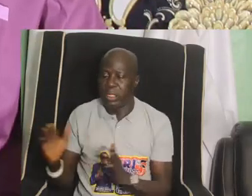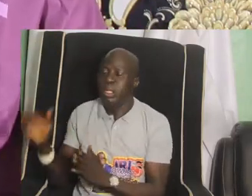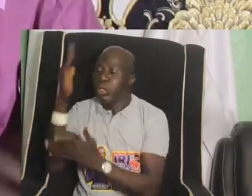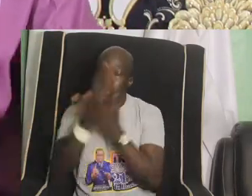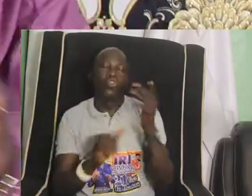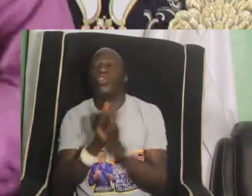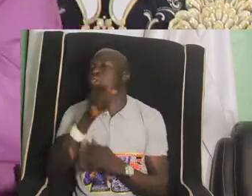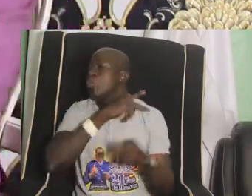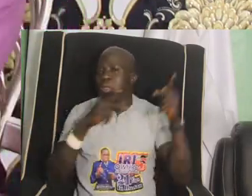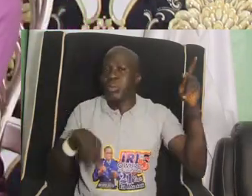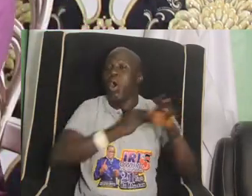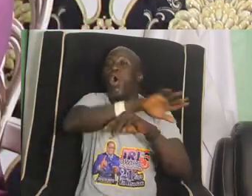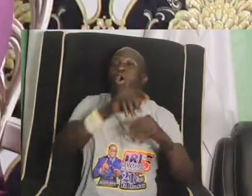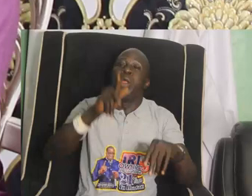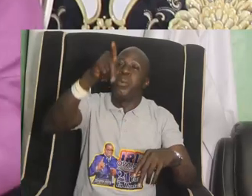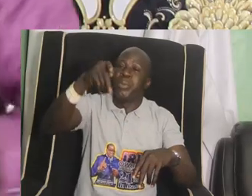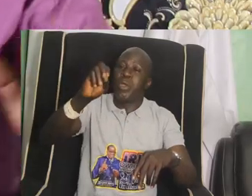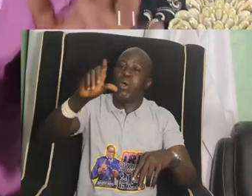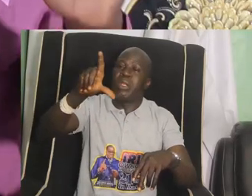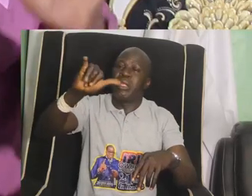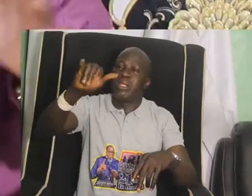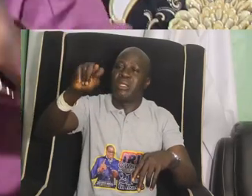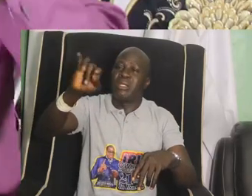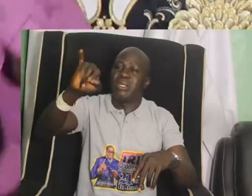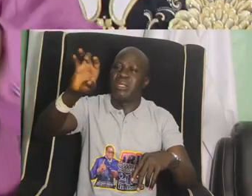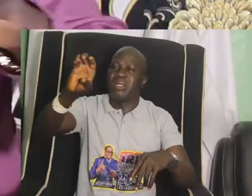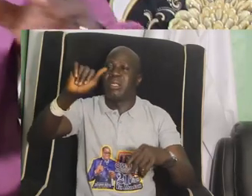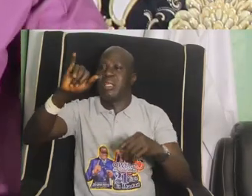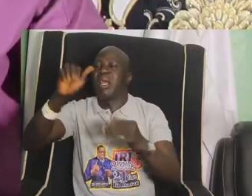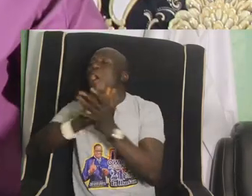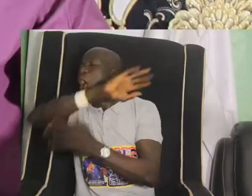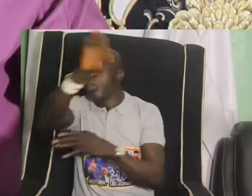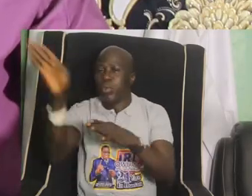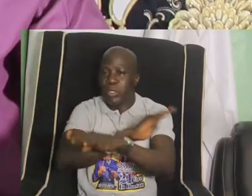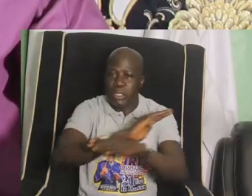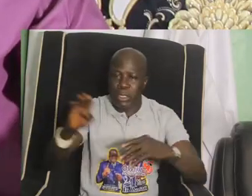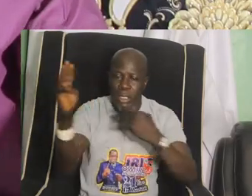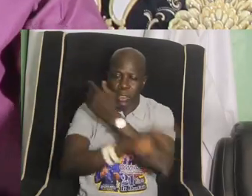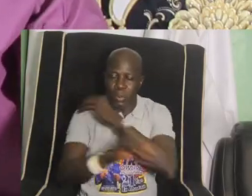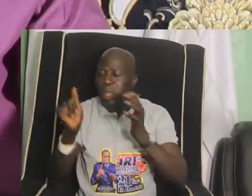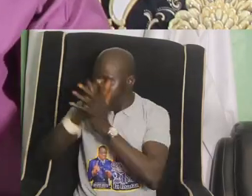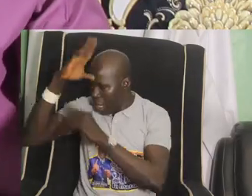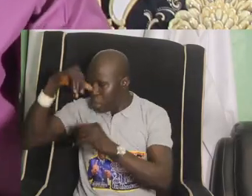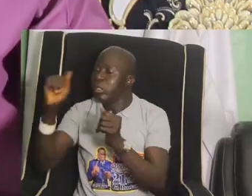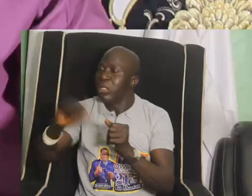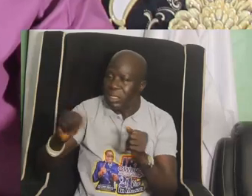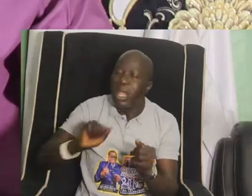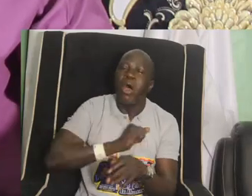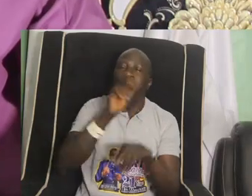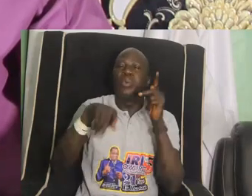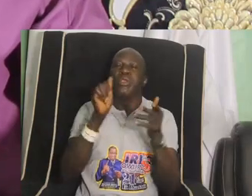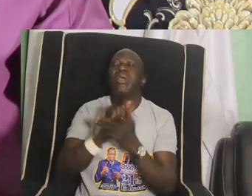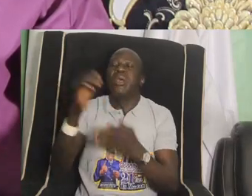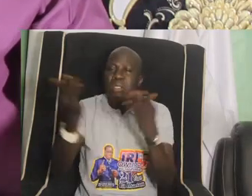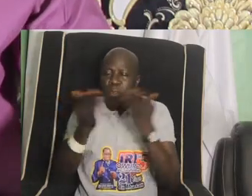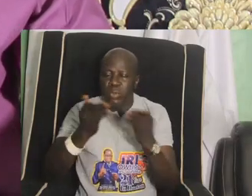prepare the tent for the king. Awon oloselu la. The politicians. Ati gbogbo awon business tycoon. Oh, awon oniṣowo nla. Bẹẹni, awon oniṣẹ ijọba. Oh,